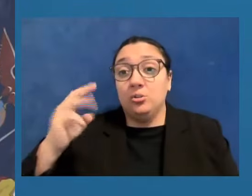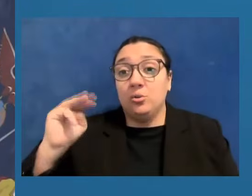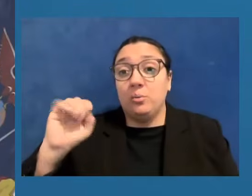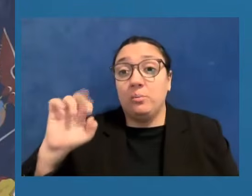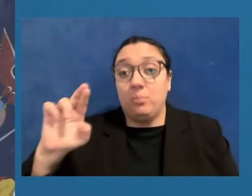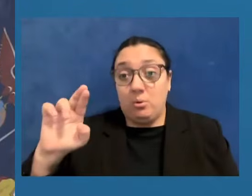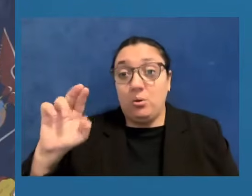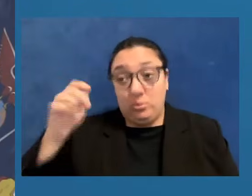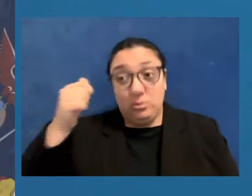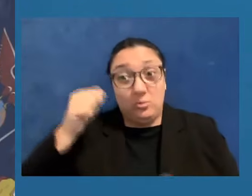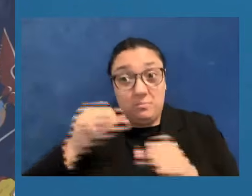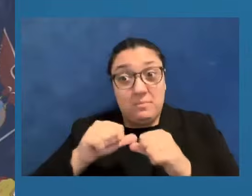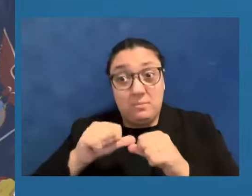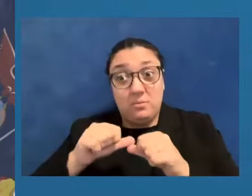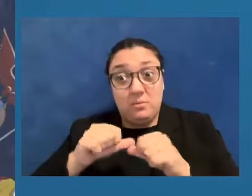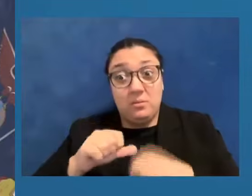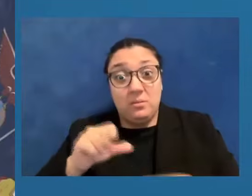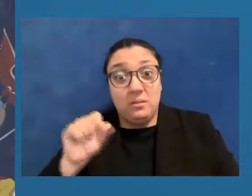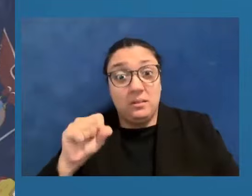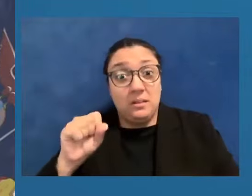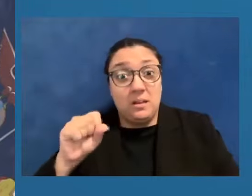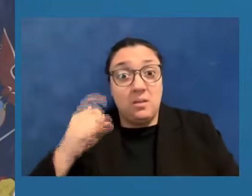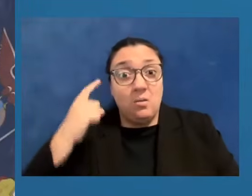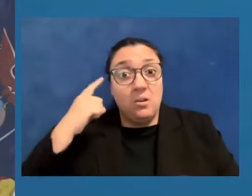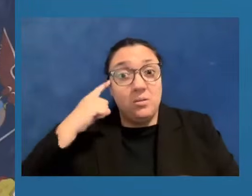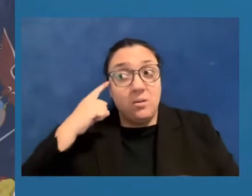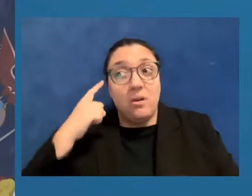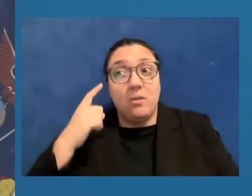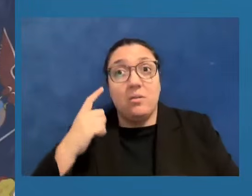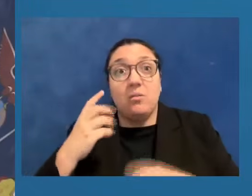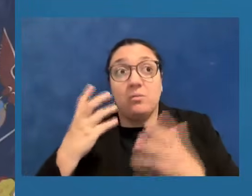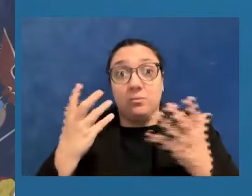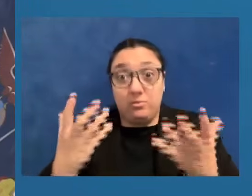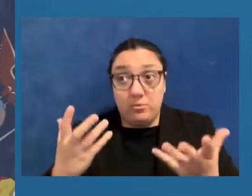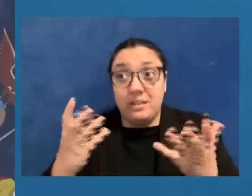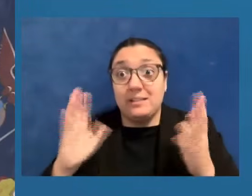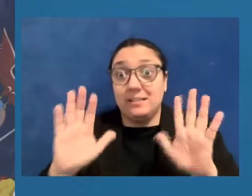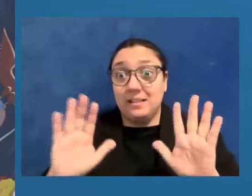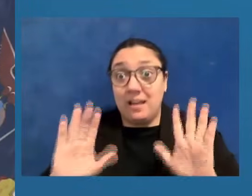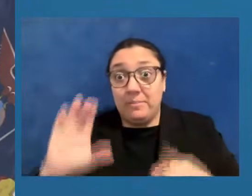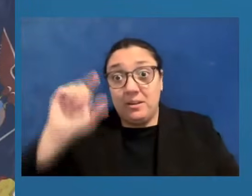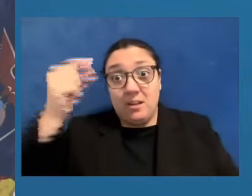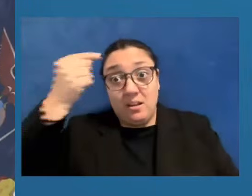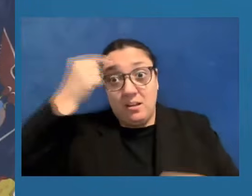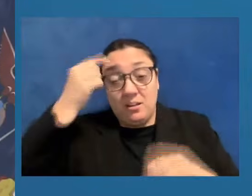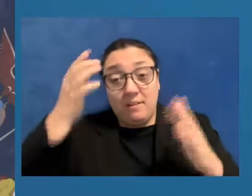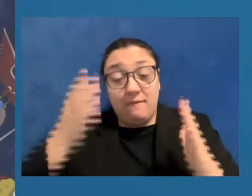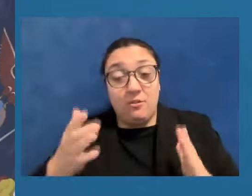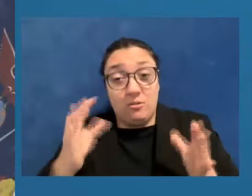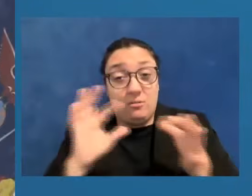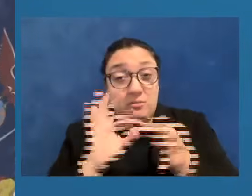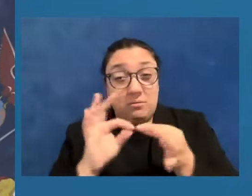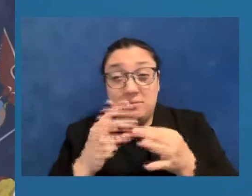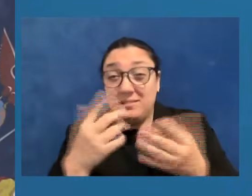were there, and it was like, oh, great, because this has happened, as the governor says, all over the